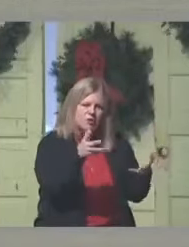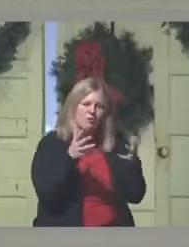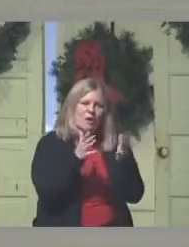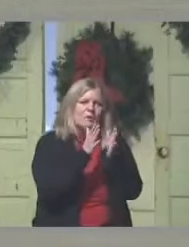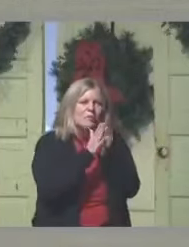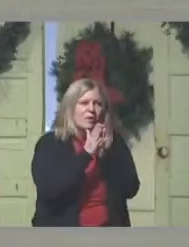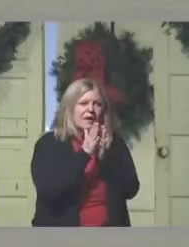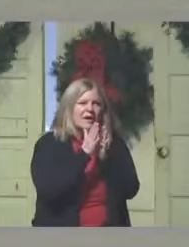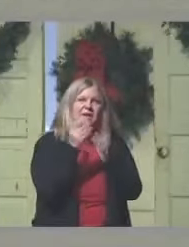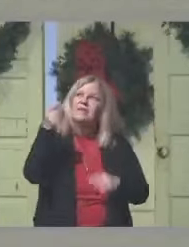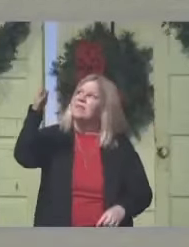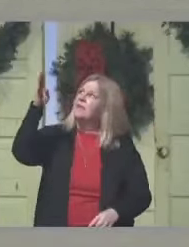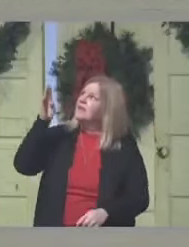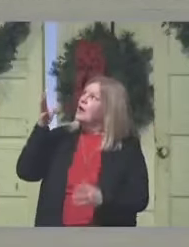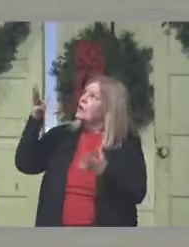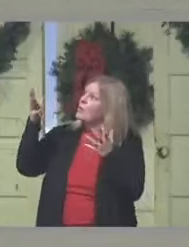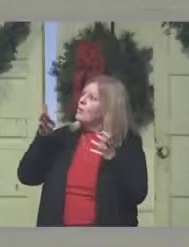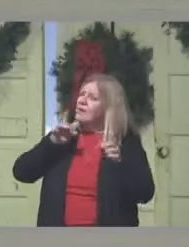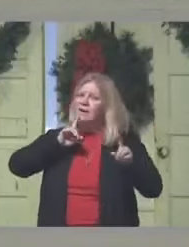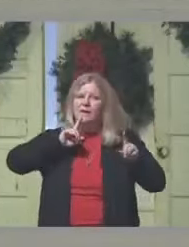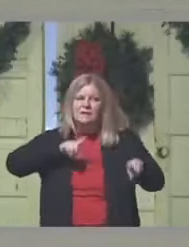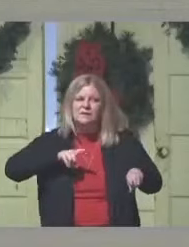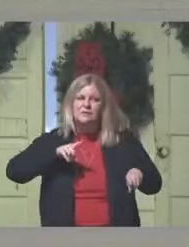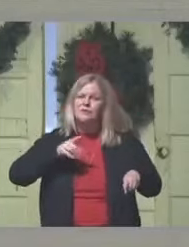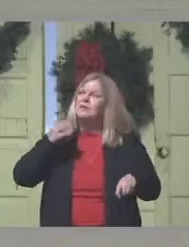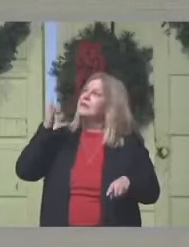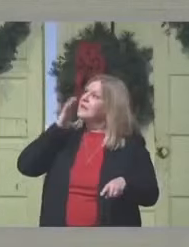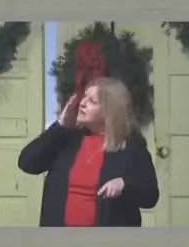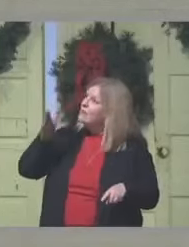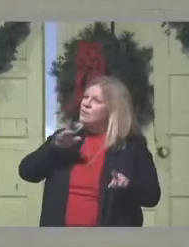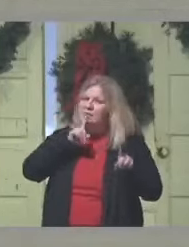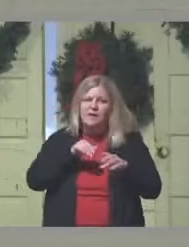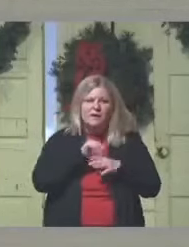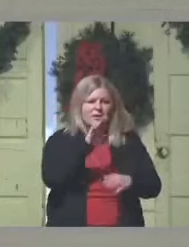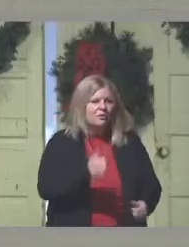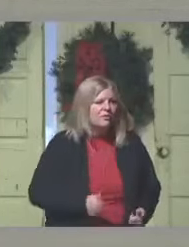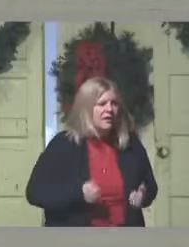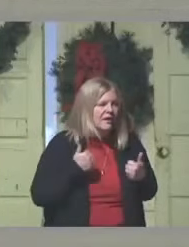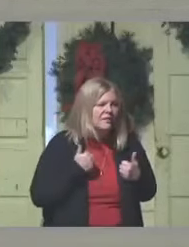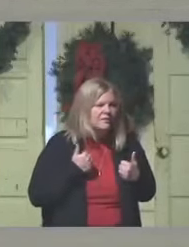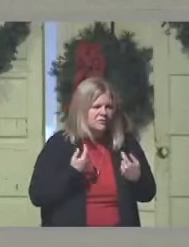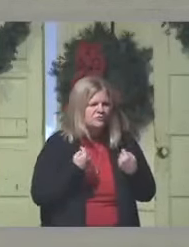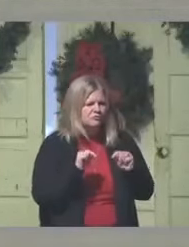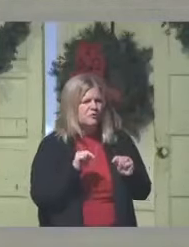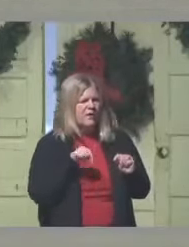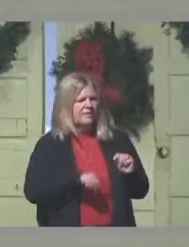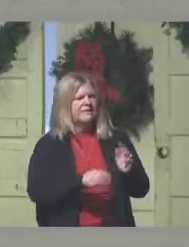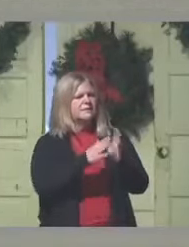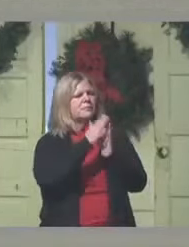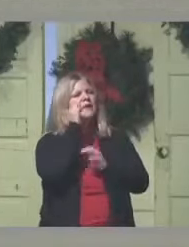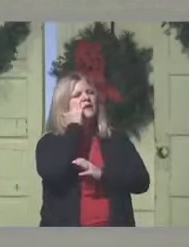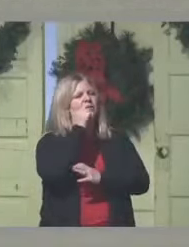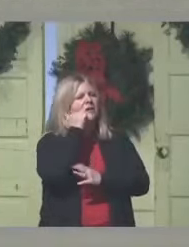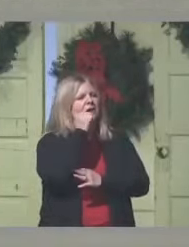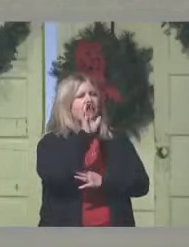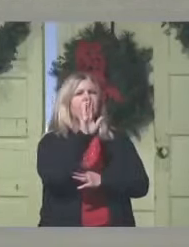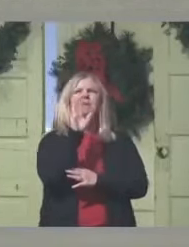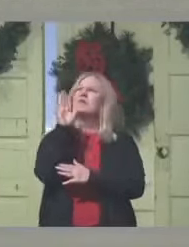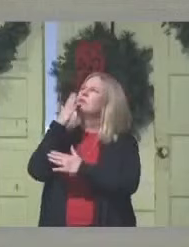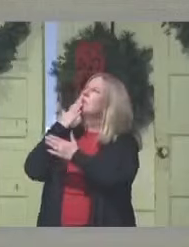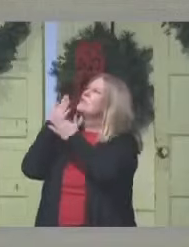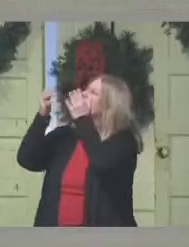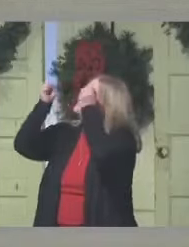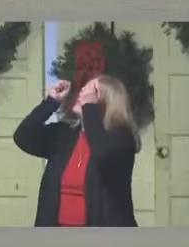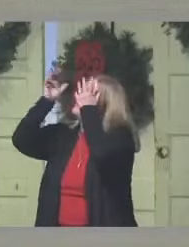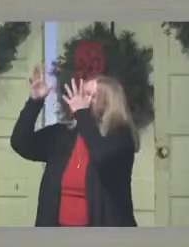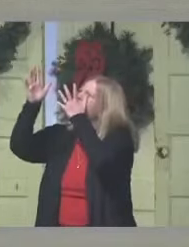a prayer that God longs to answer, that God will answer in your life? Try this prayer each day. Good Father,